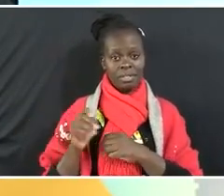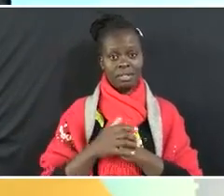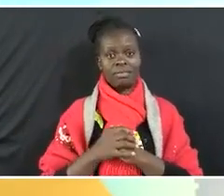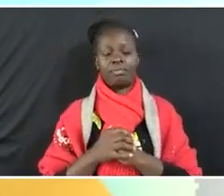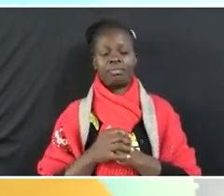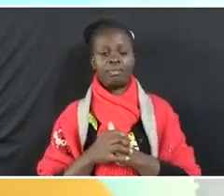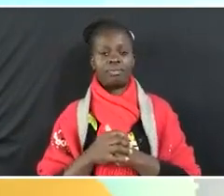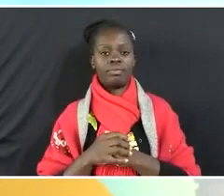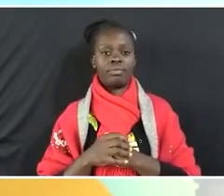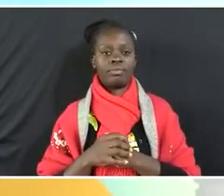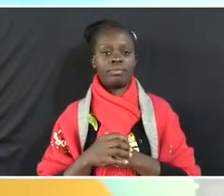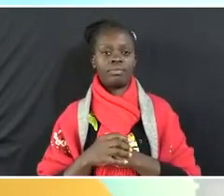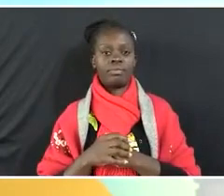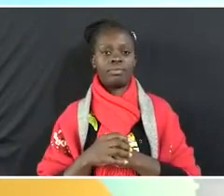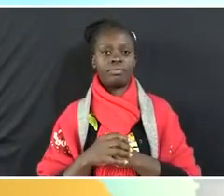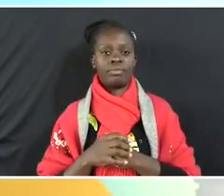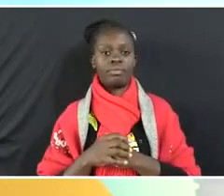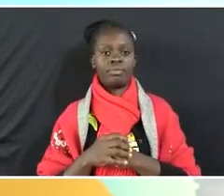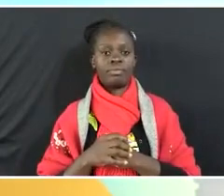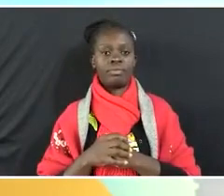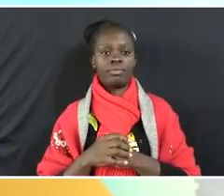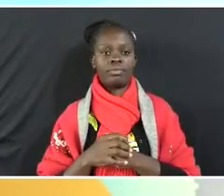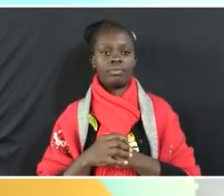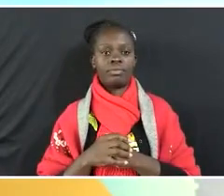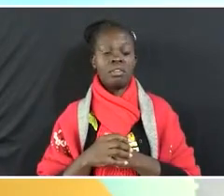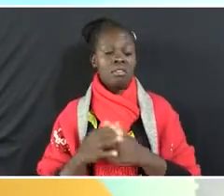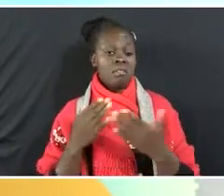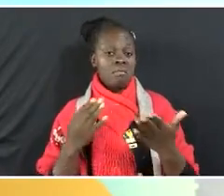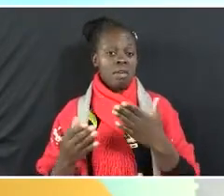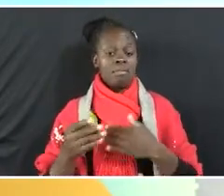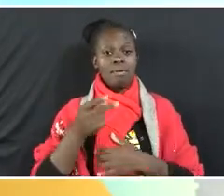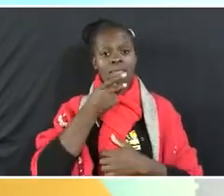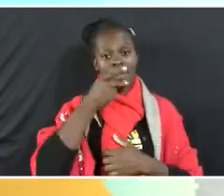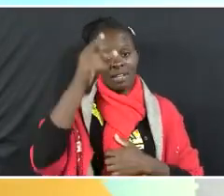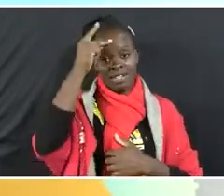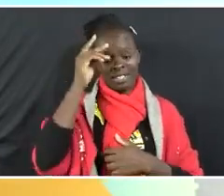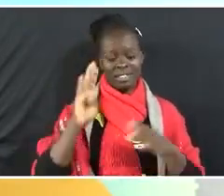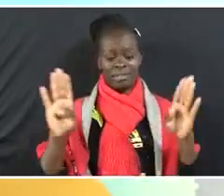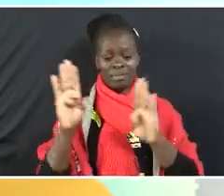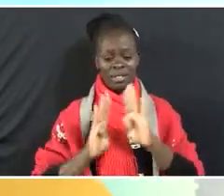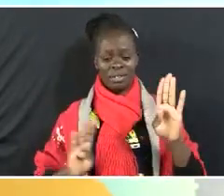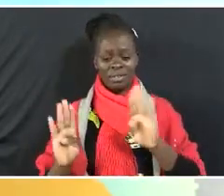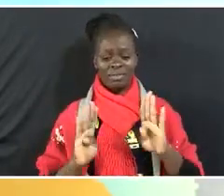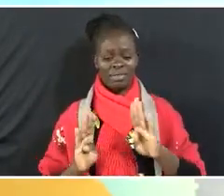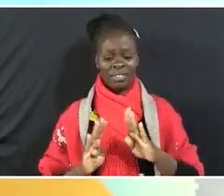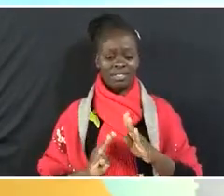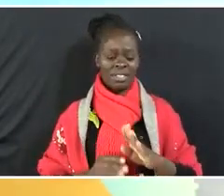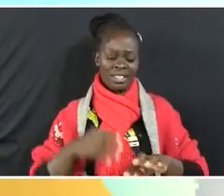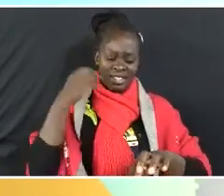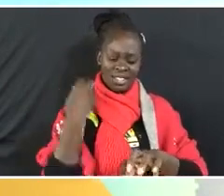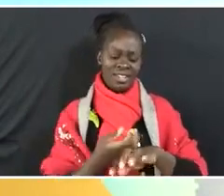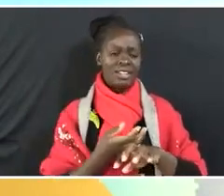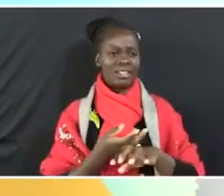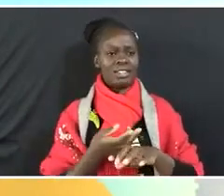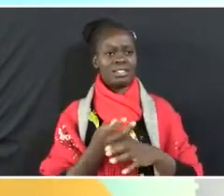I know at times parents behave like, you know, when I was in high school, we used to learn